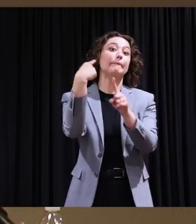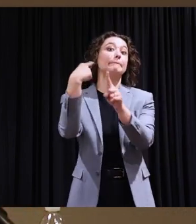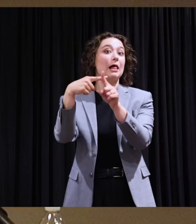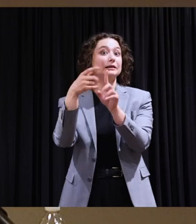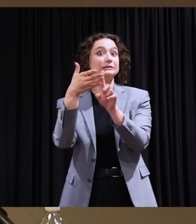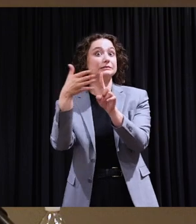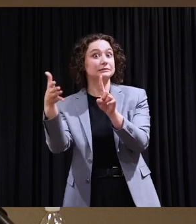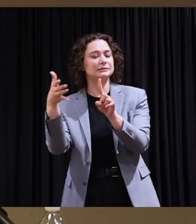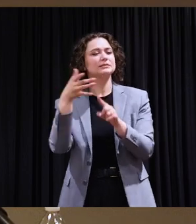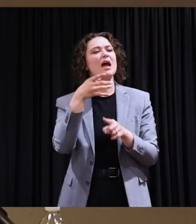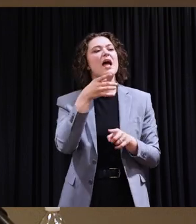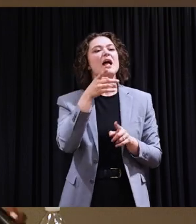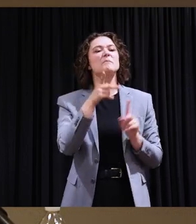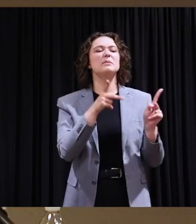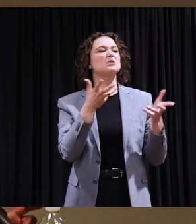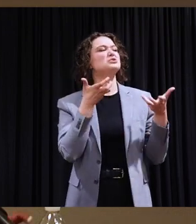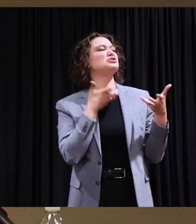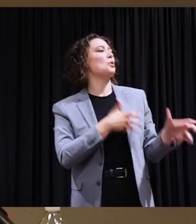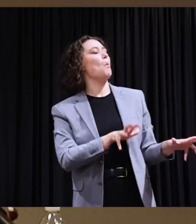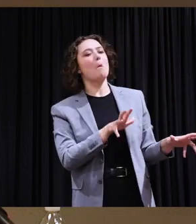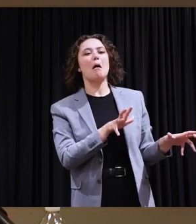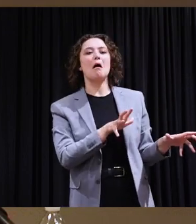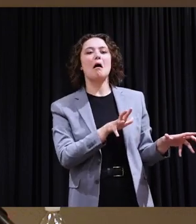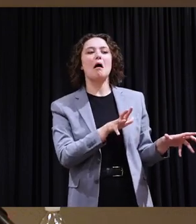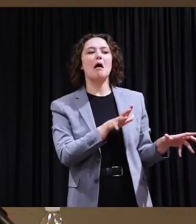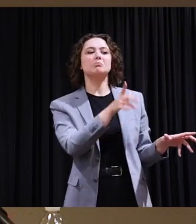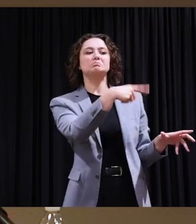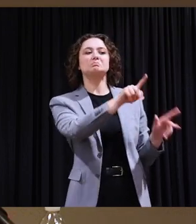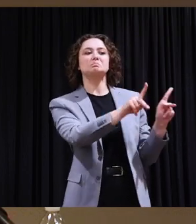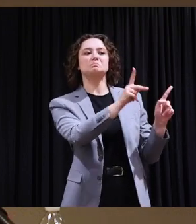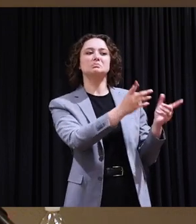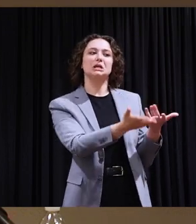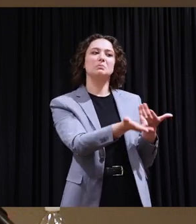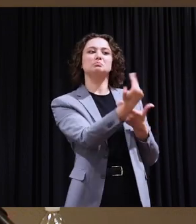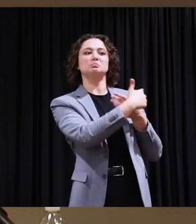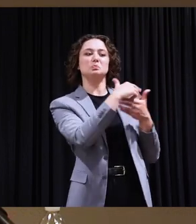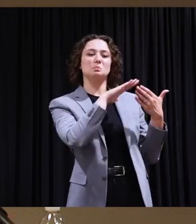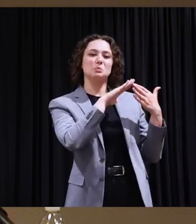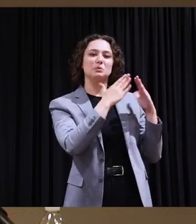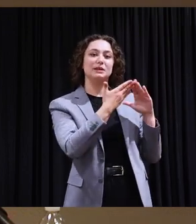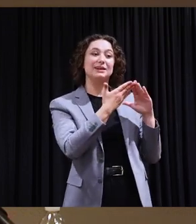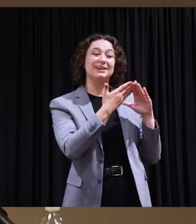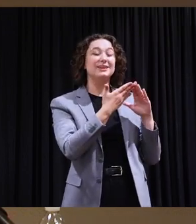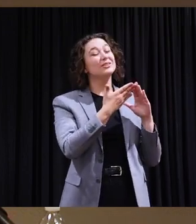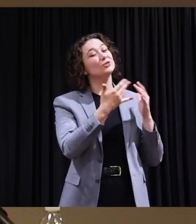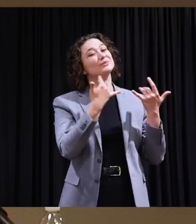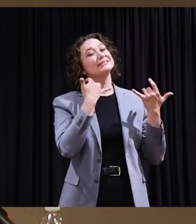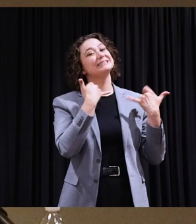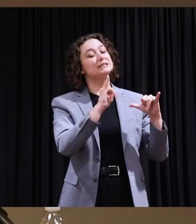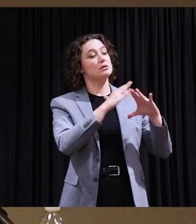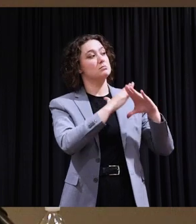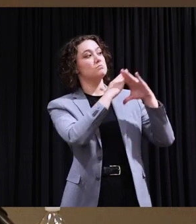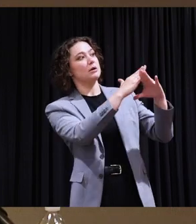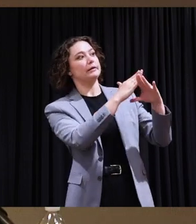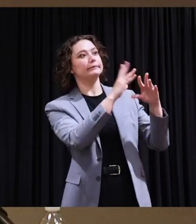don't want that in their community, there's ways that they are still trying to prohibit those